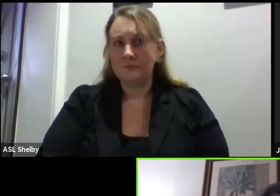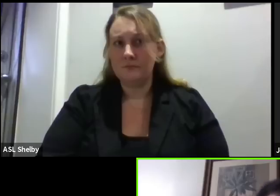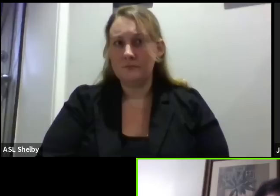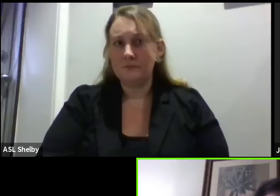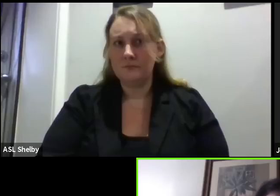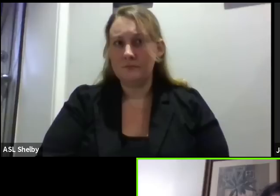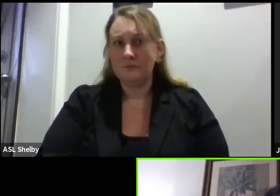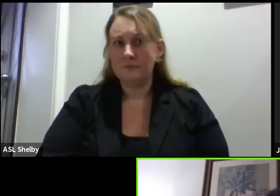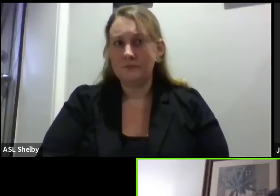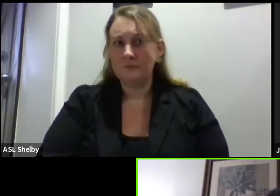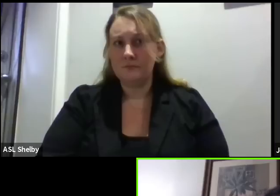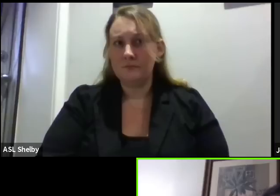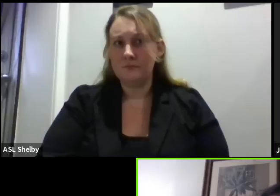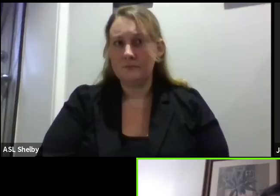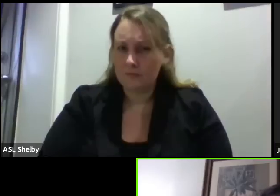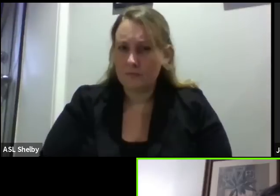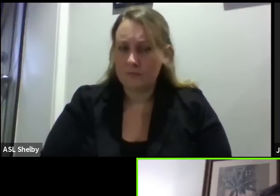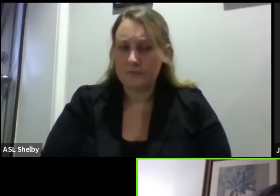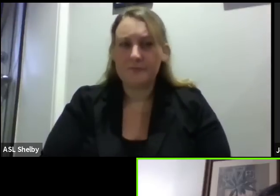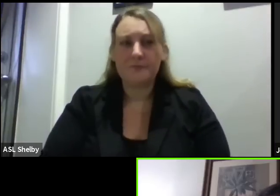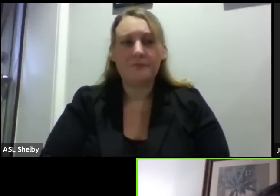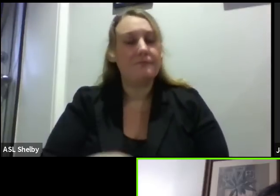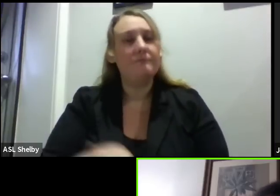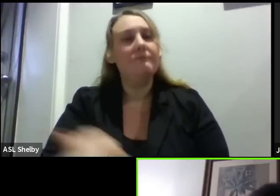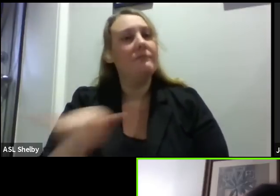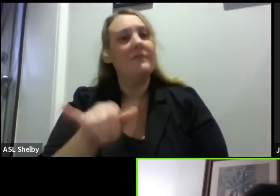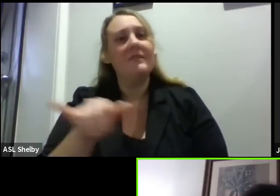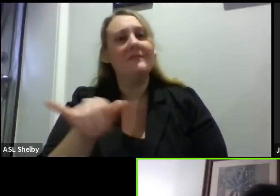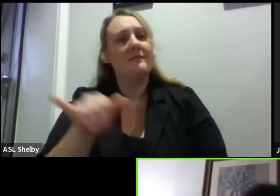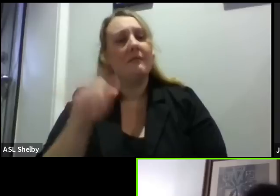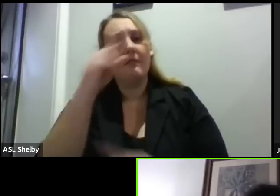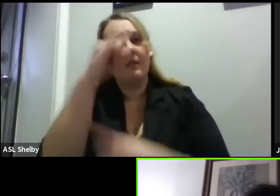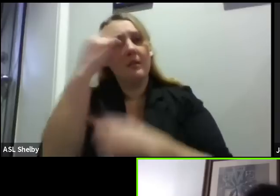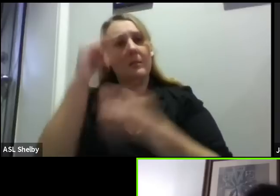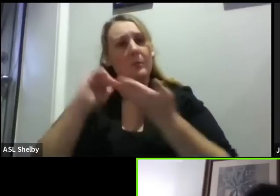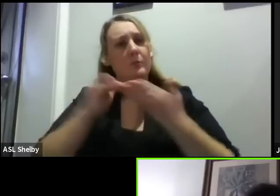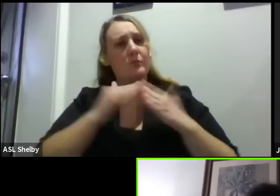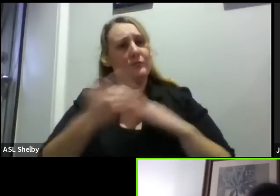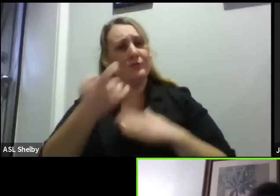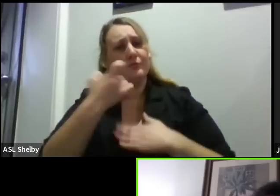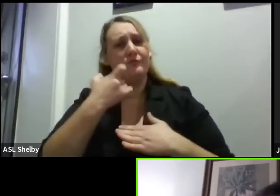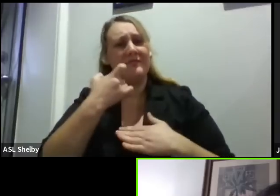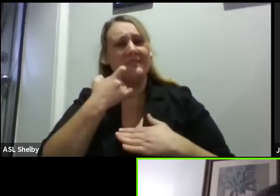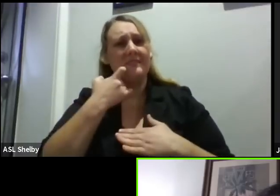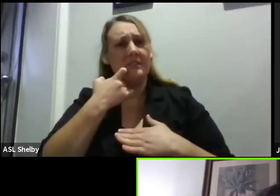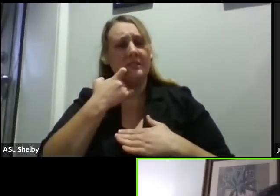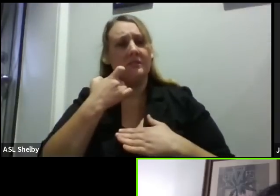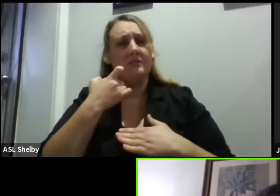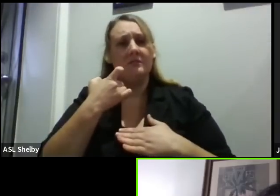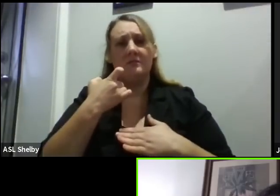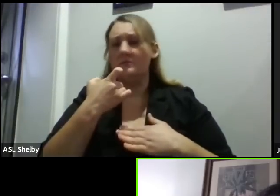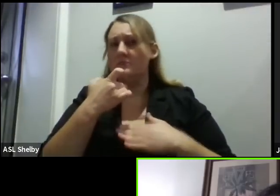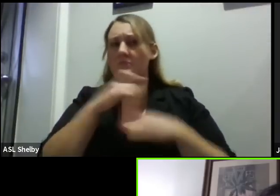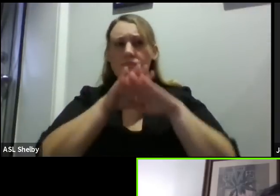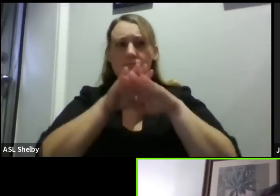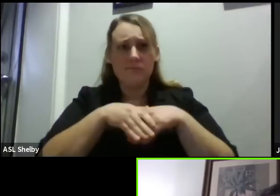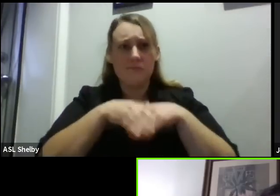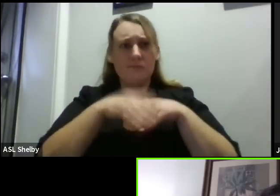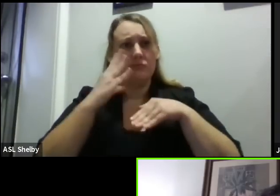And the same way that the African-American community has been trampled upon recently, I would also like to mention that